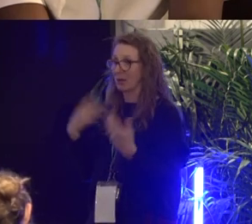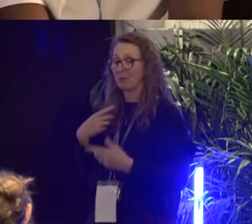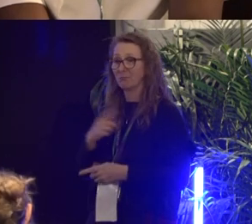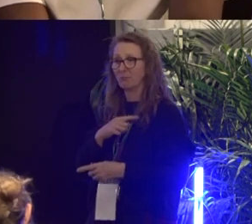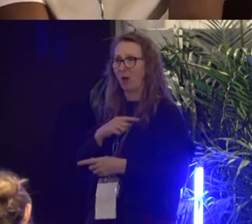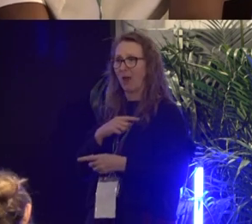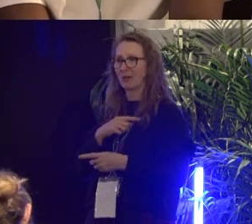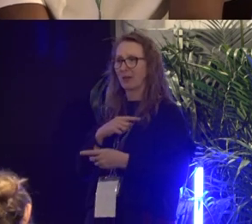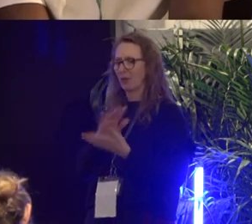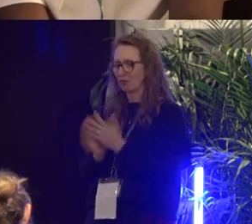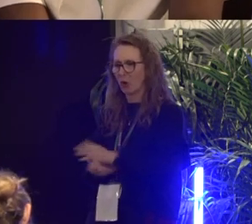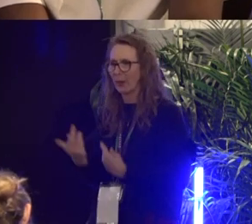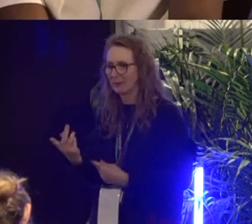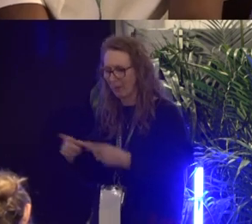artifact.